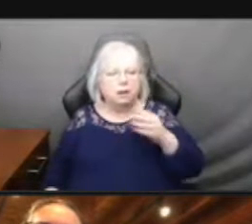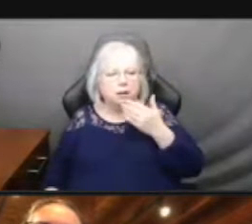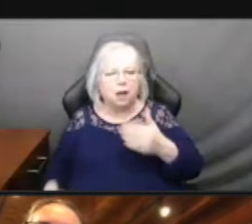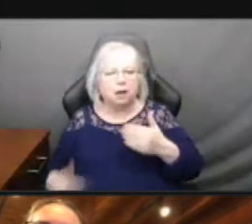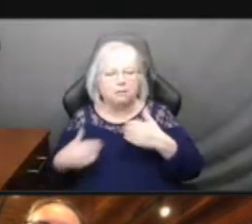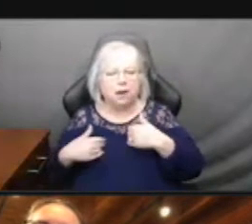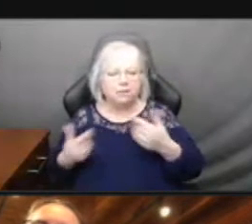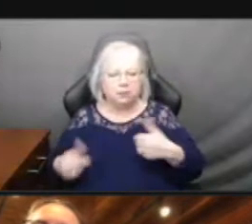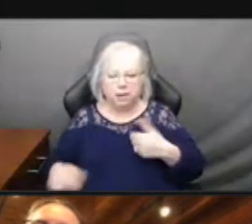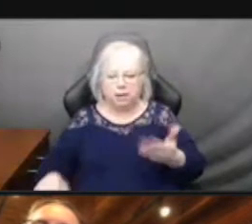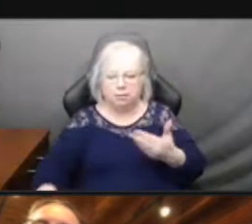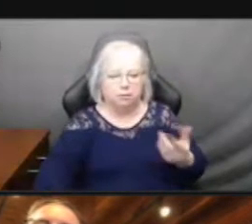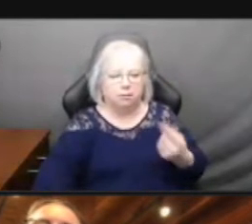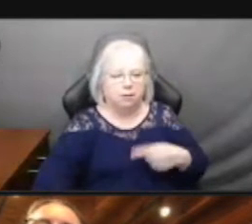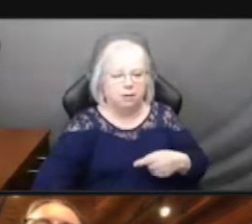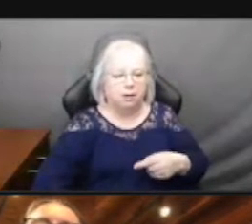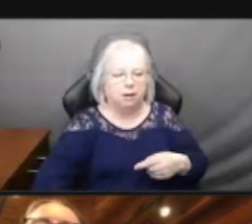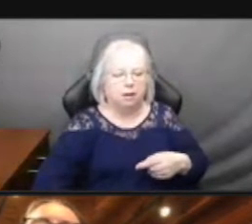speak today.